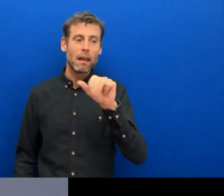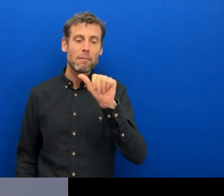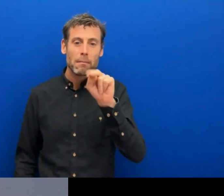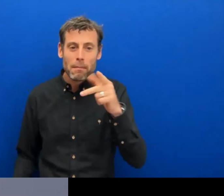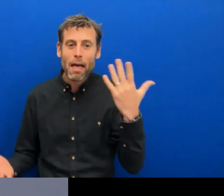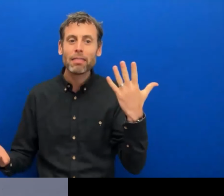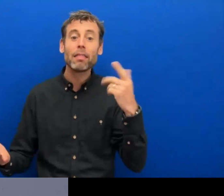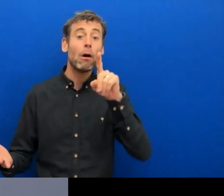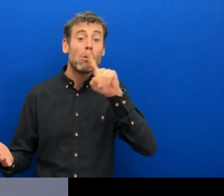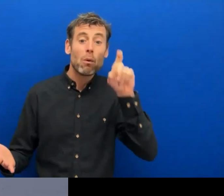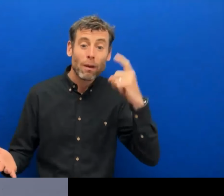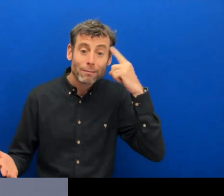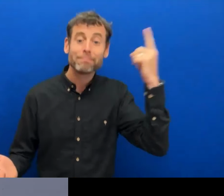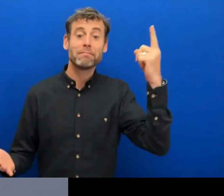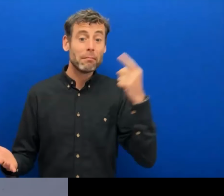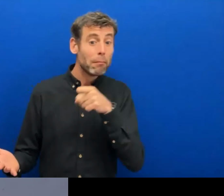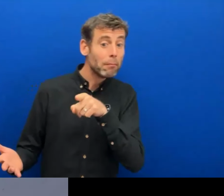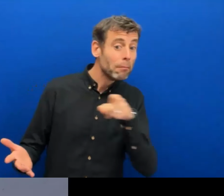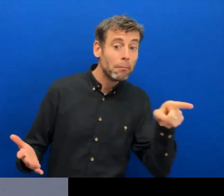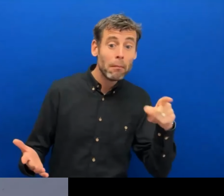questions there?